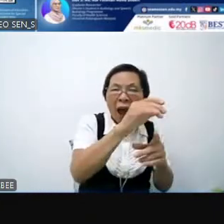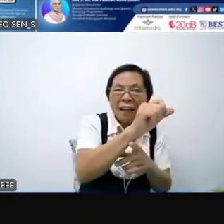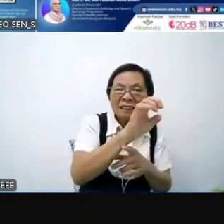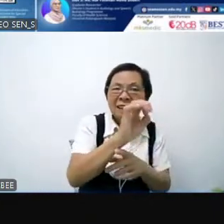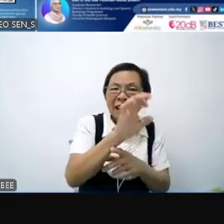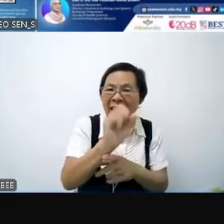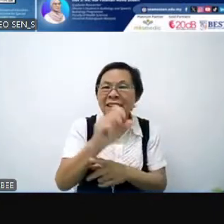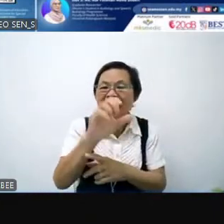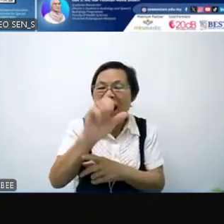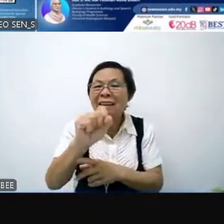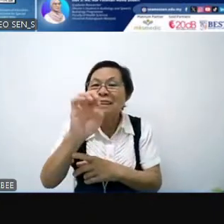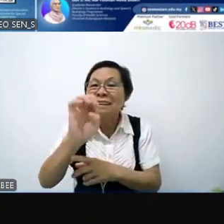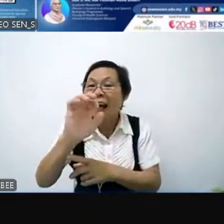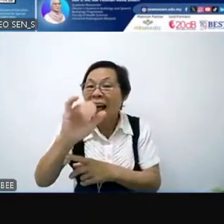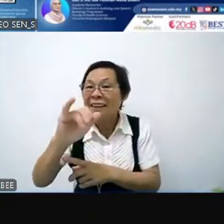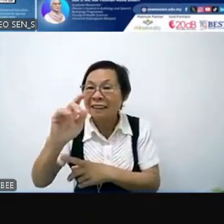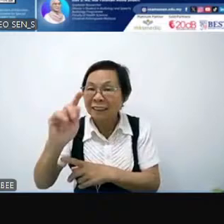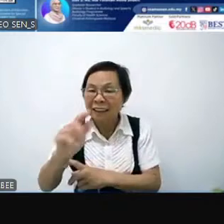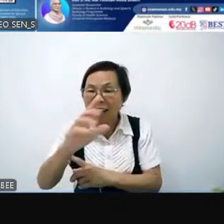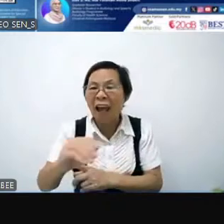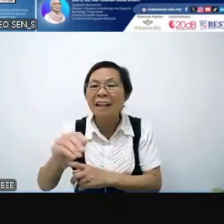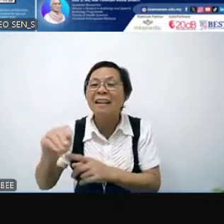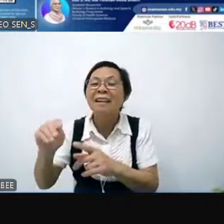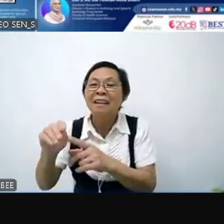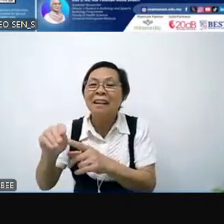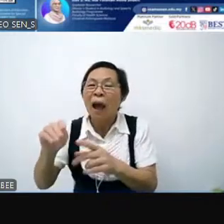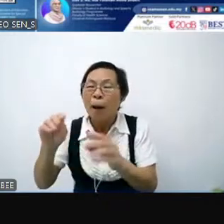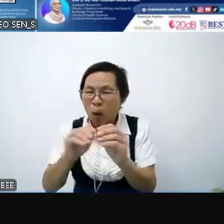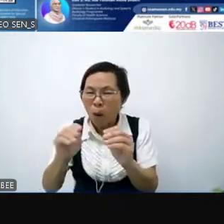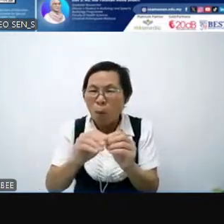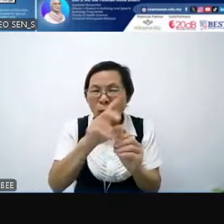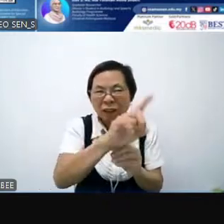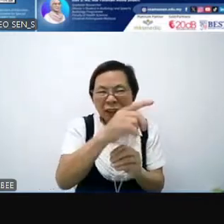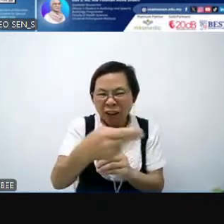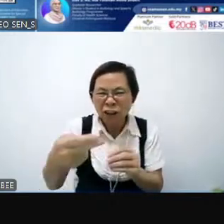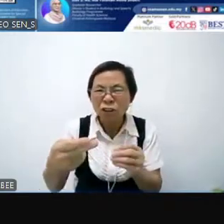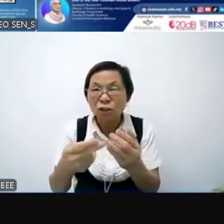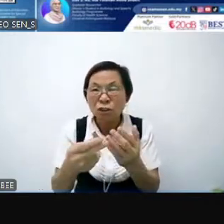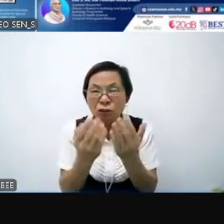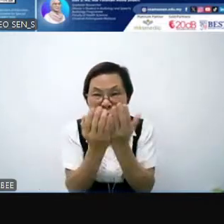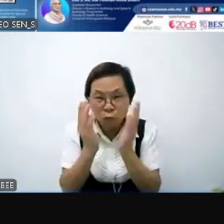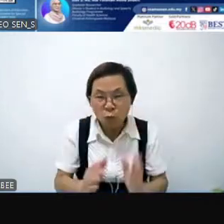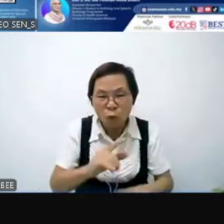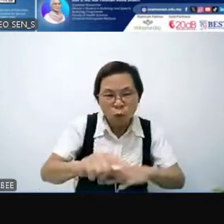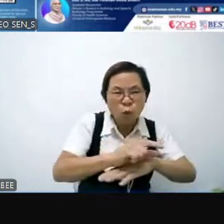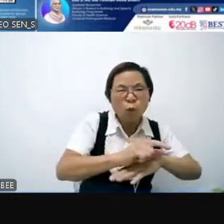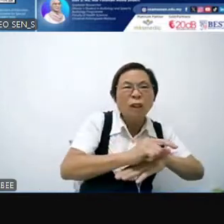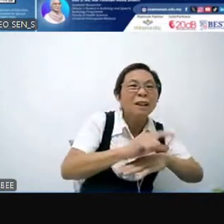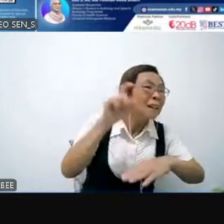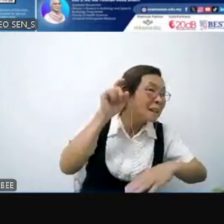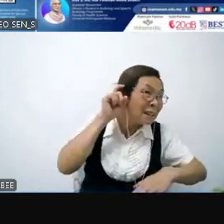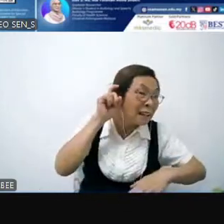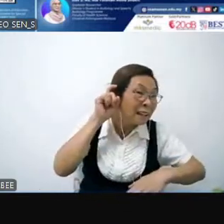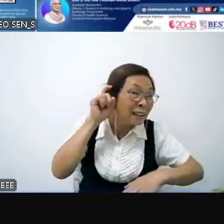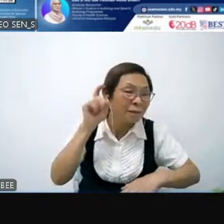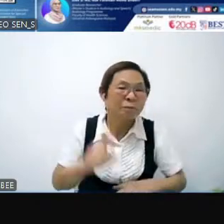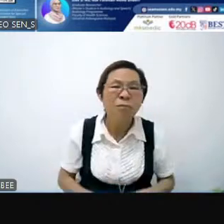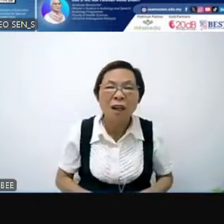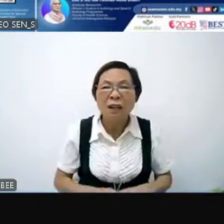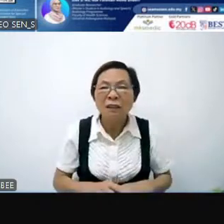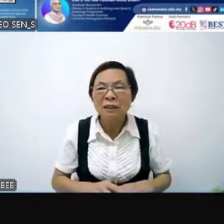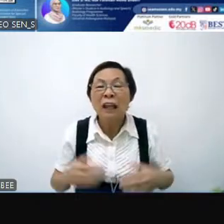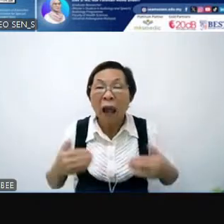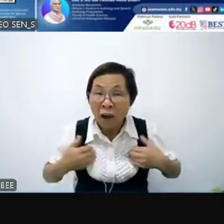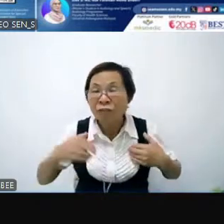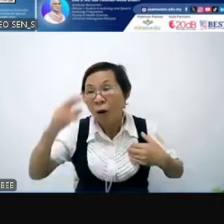and mainstream teachers as more DHA students now use hearing devices. There are also